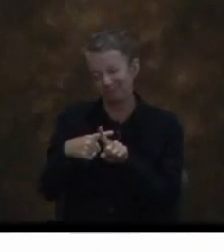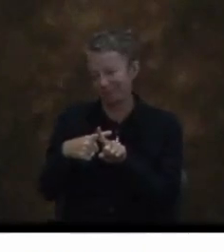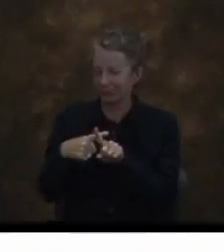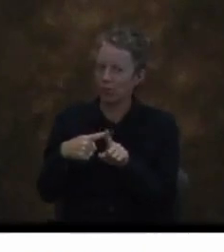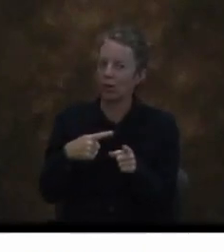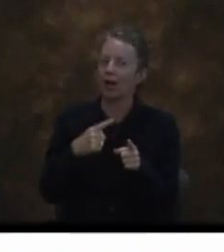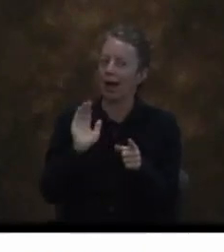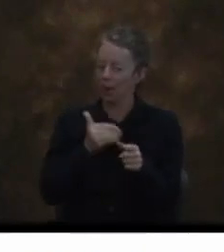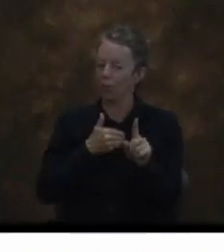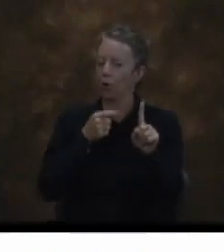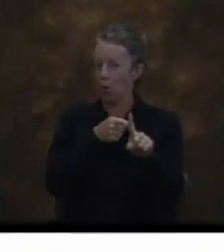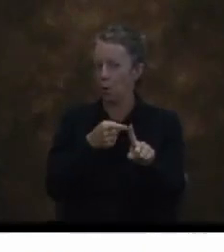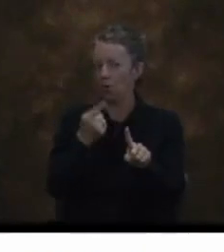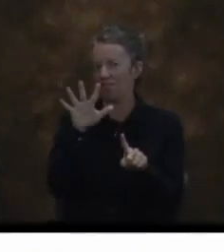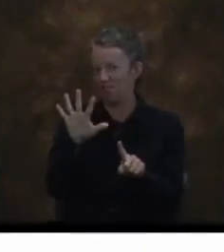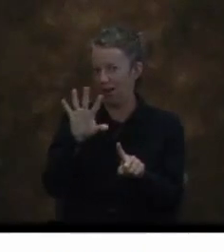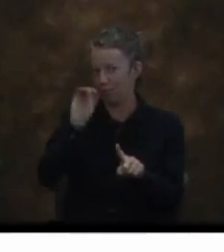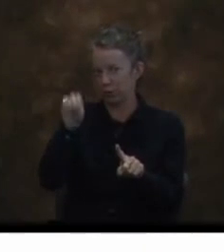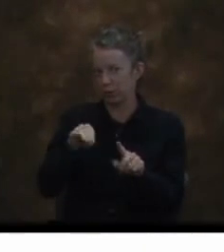5% or below.